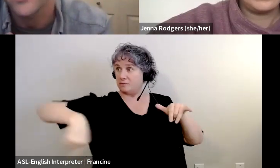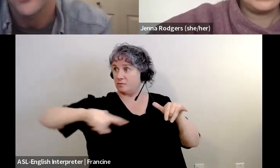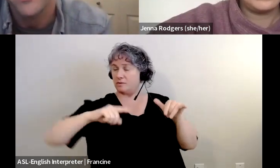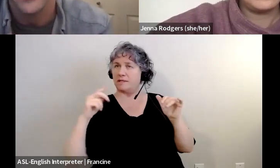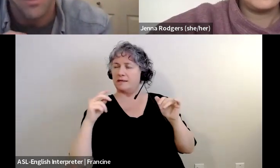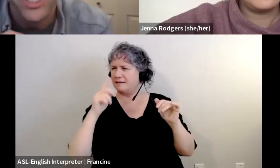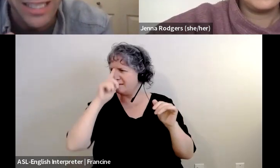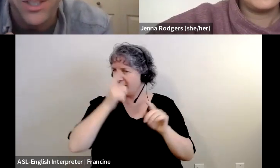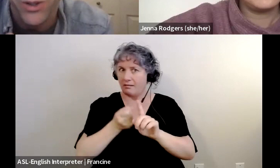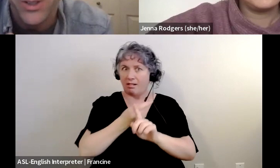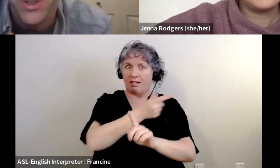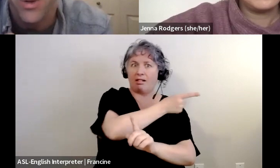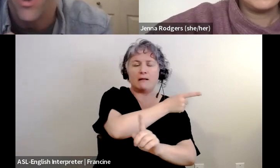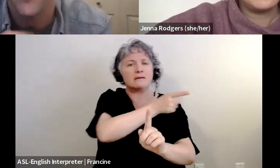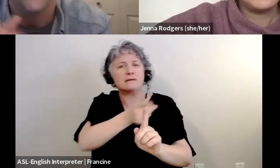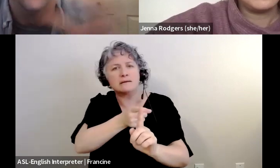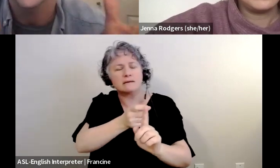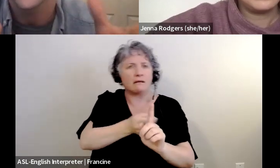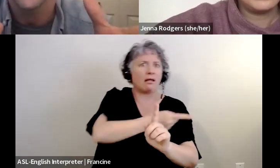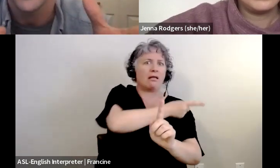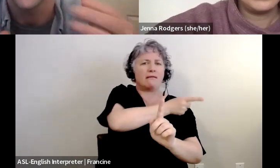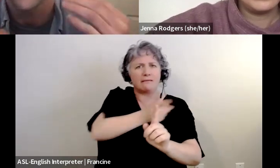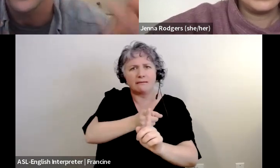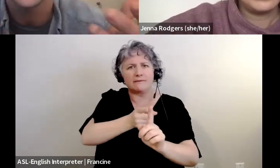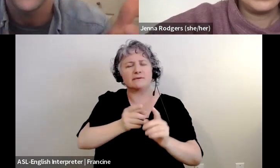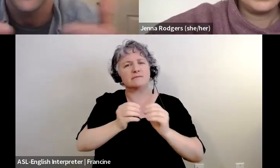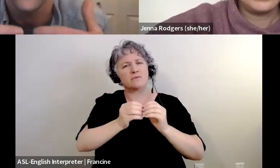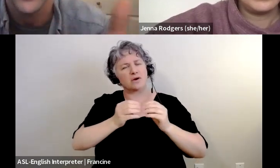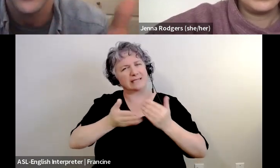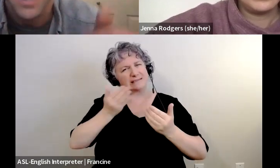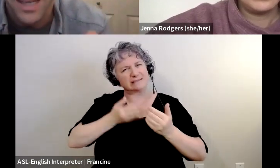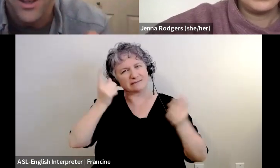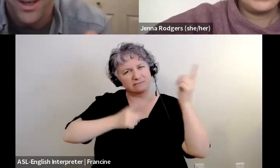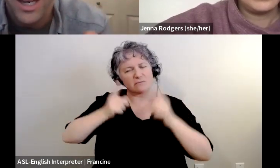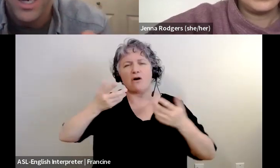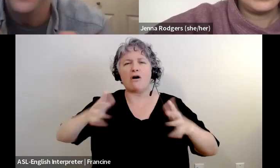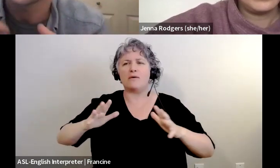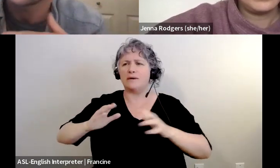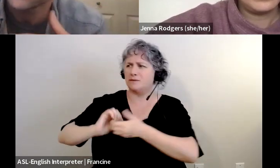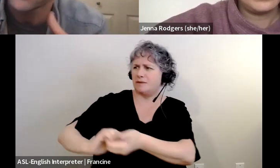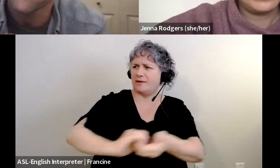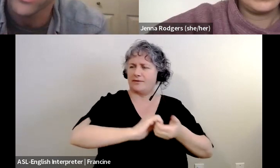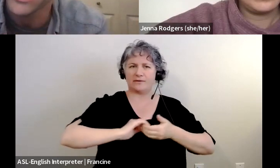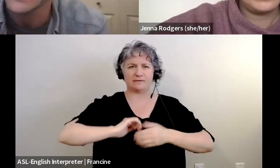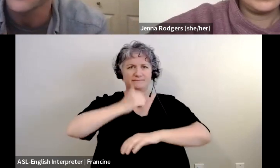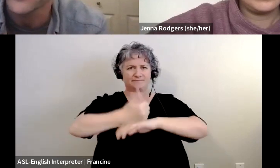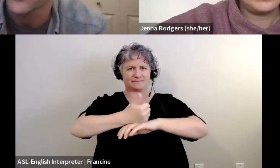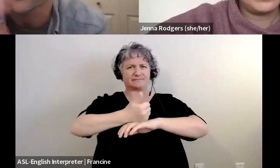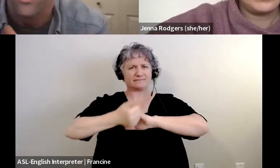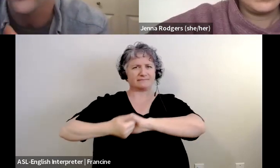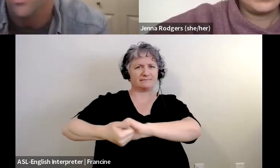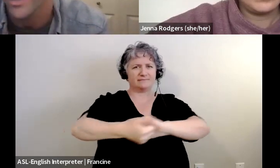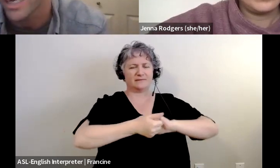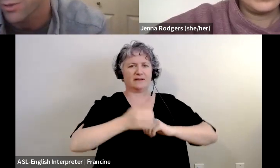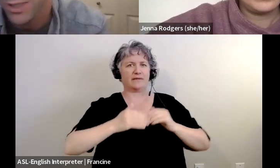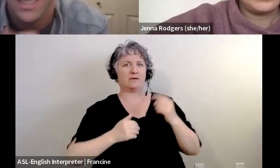intervening much easier. So you're already referring to something that you collectively have created together, as opposed to it falling on an individual to